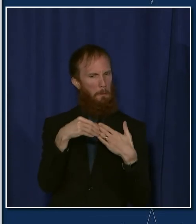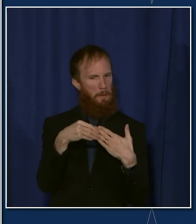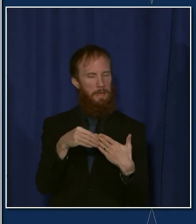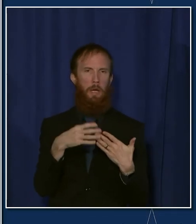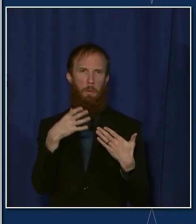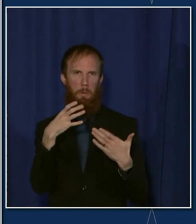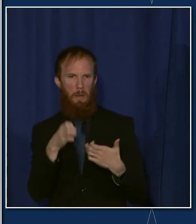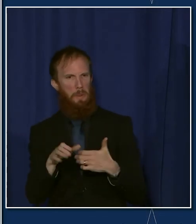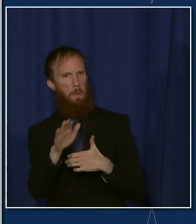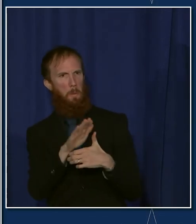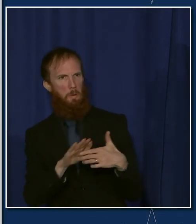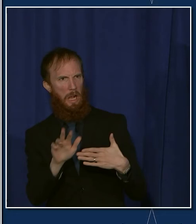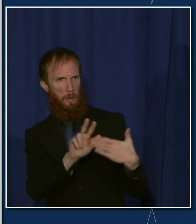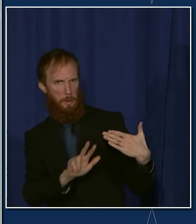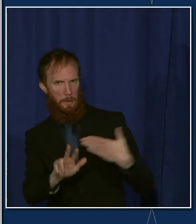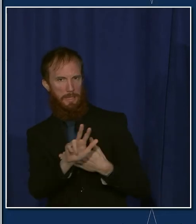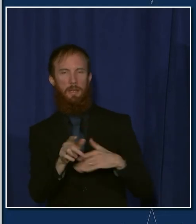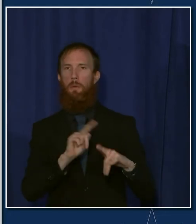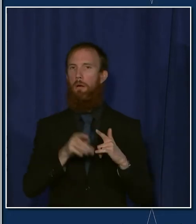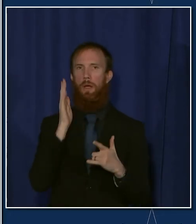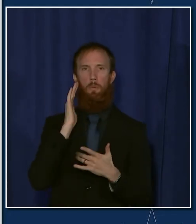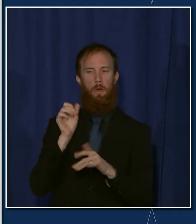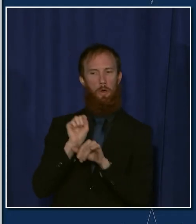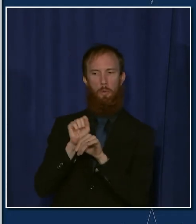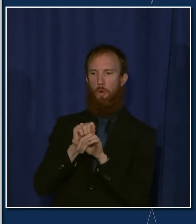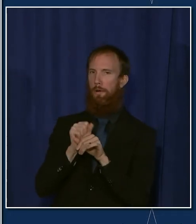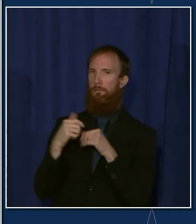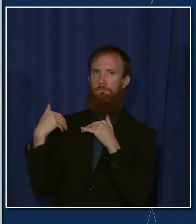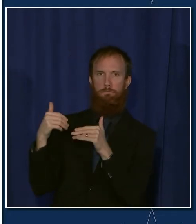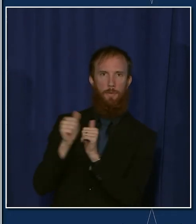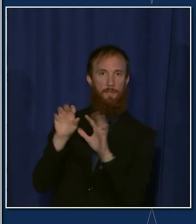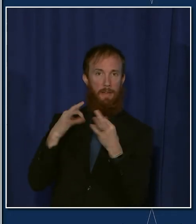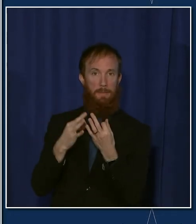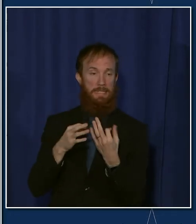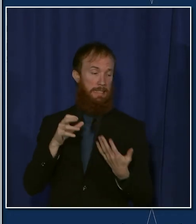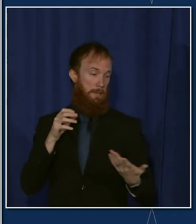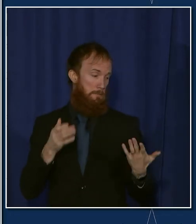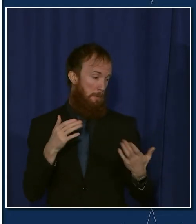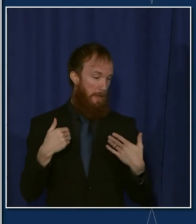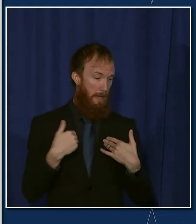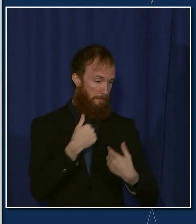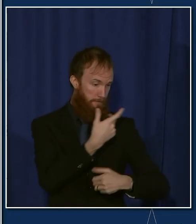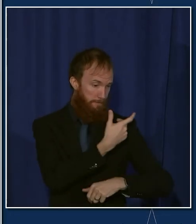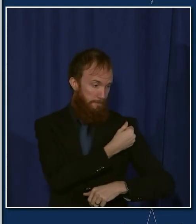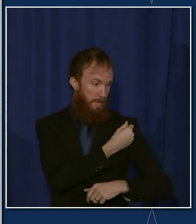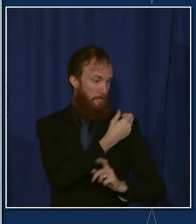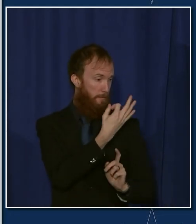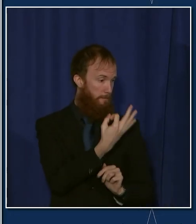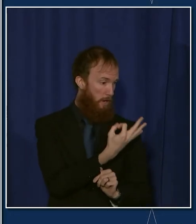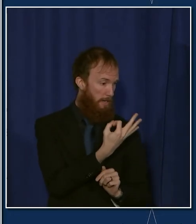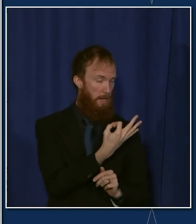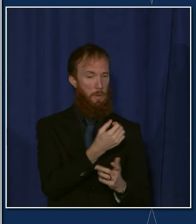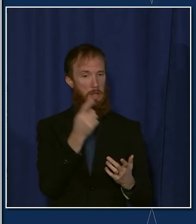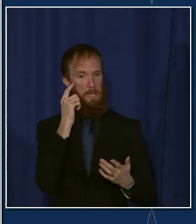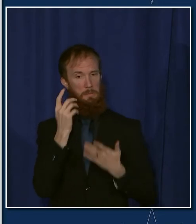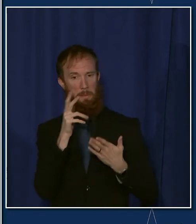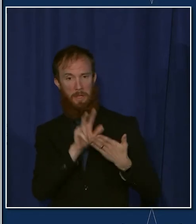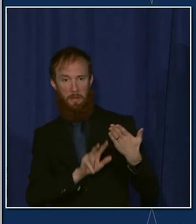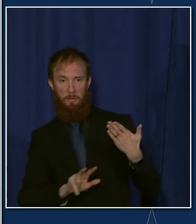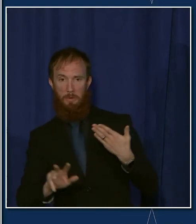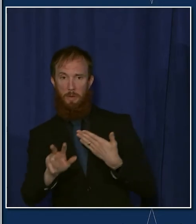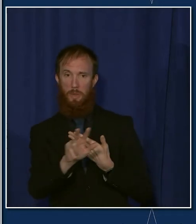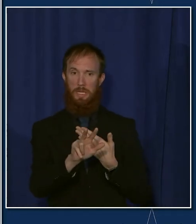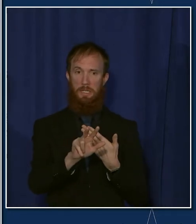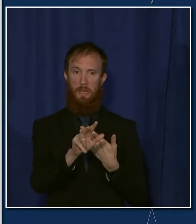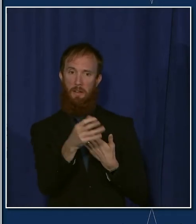3 weeks, but we want to work with families. So if they got their vaccine shot on Friday, we could probably get them help them that 3 weeks later that Friday, or even on that